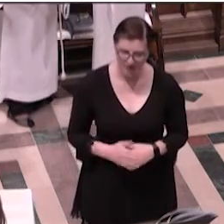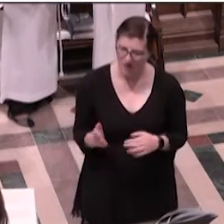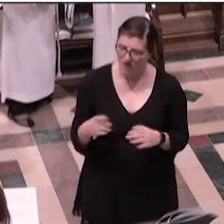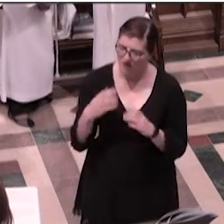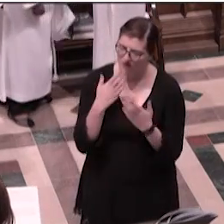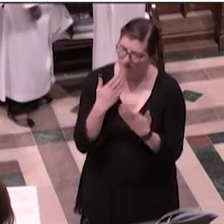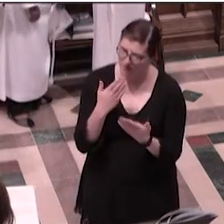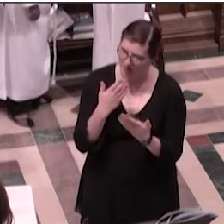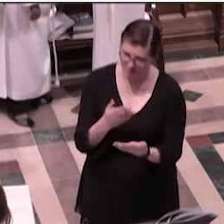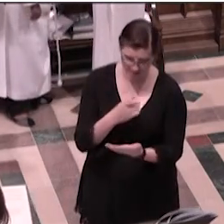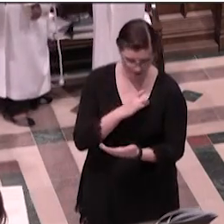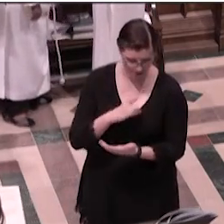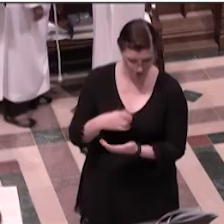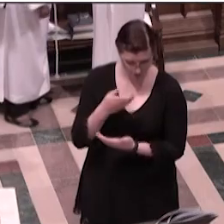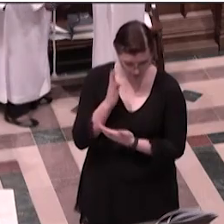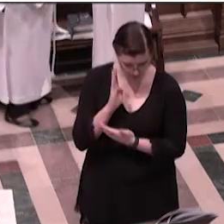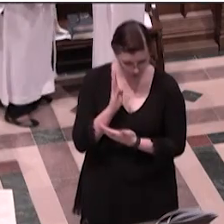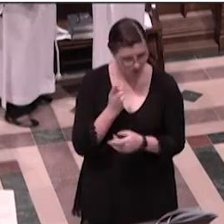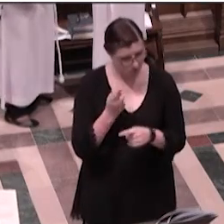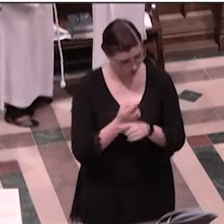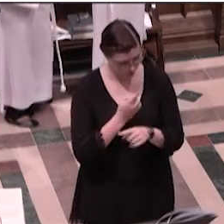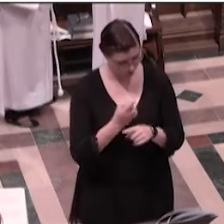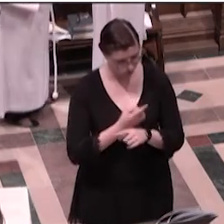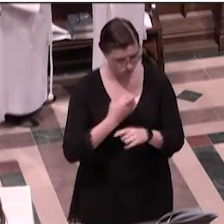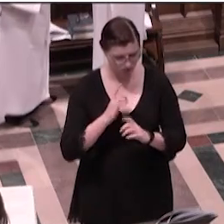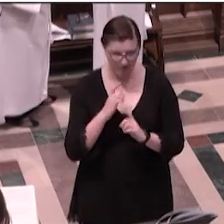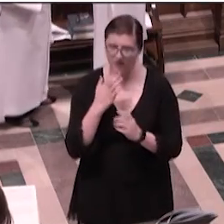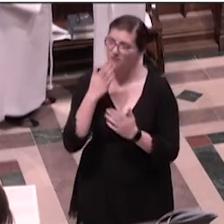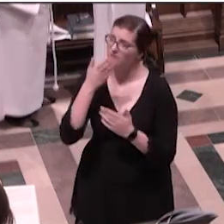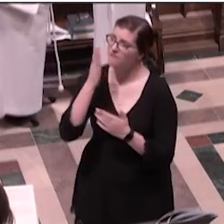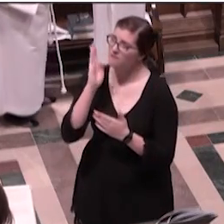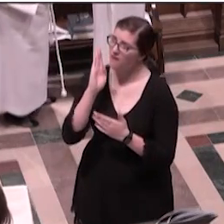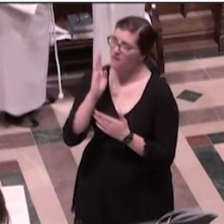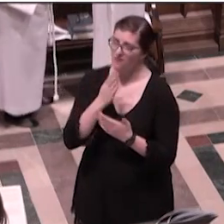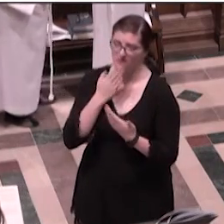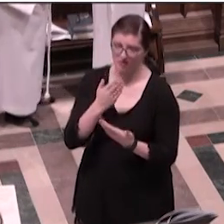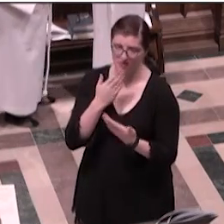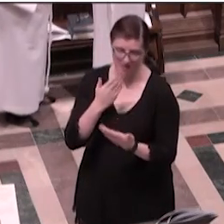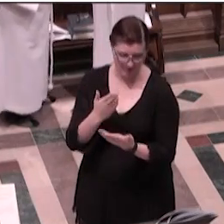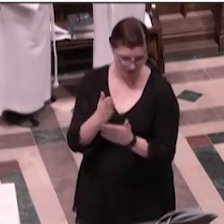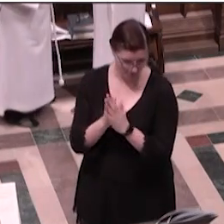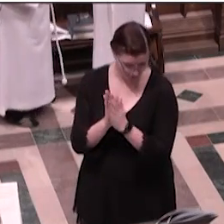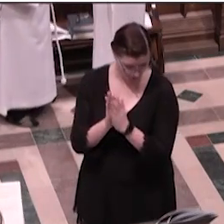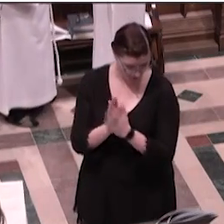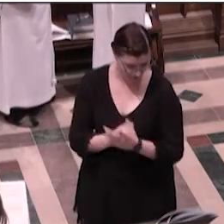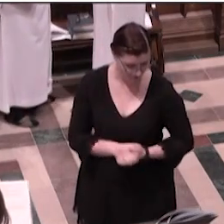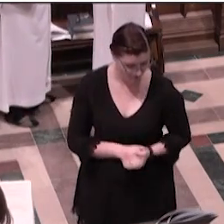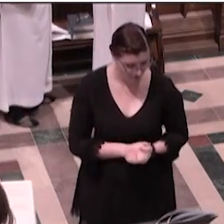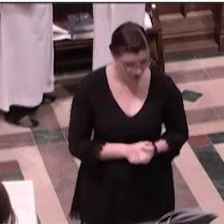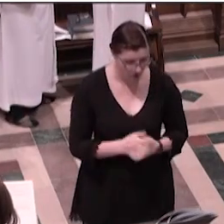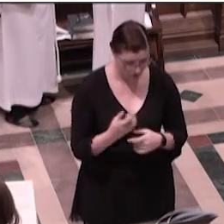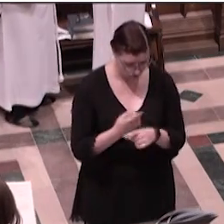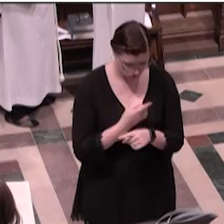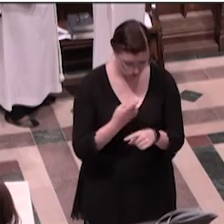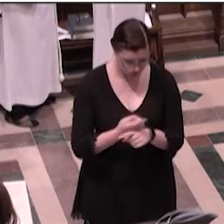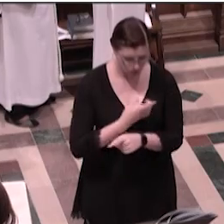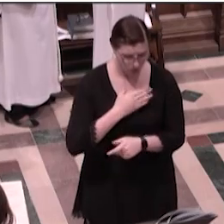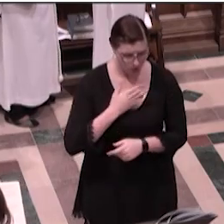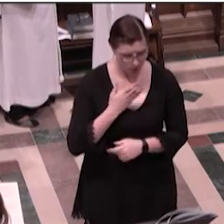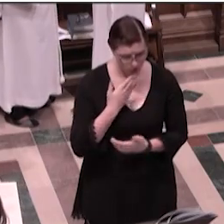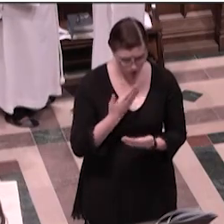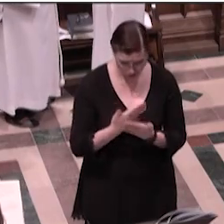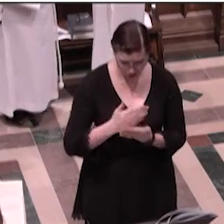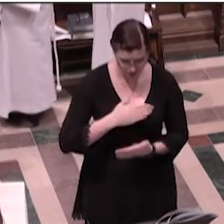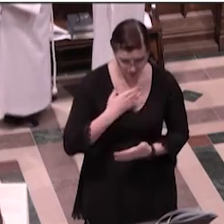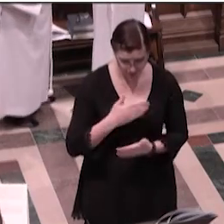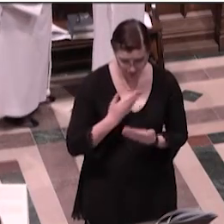to the Lord our God. It is right to give God thanks and praise. It is right and a good and joyful thing,